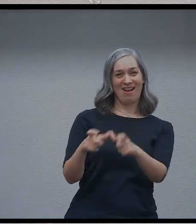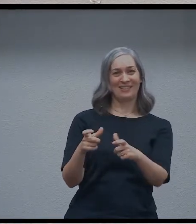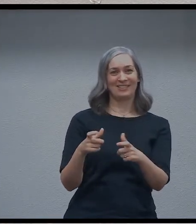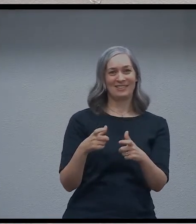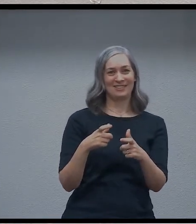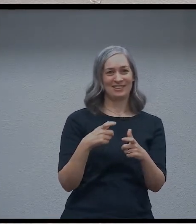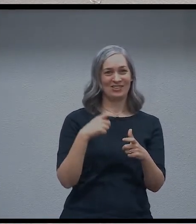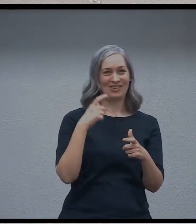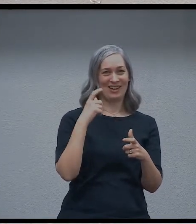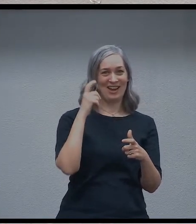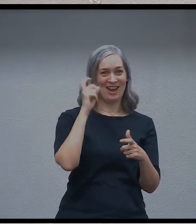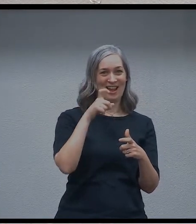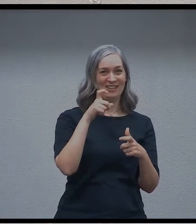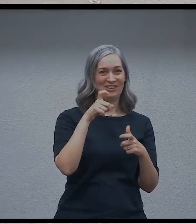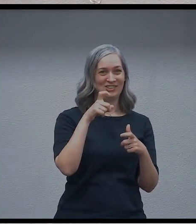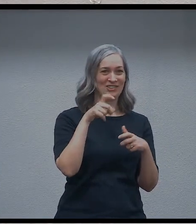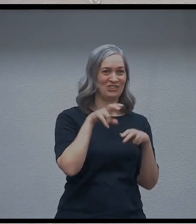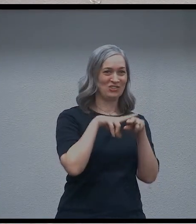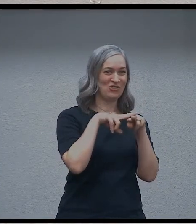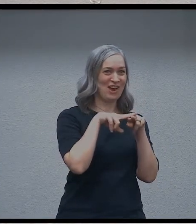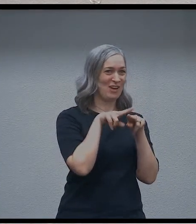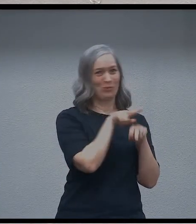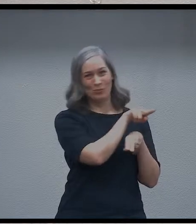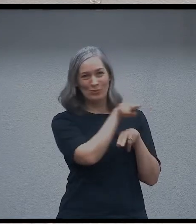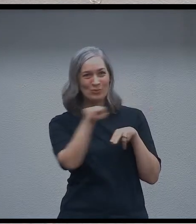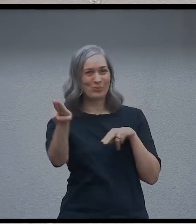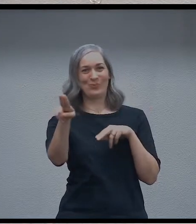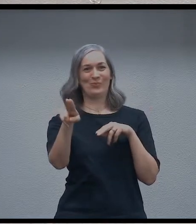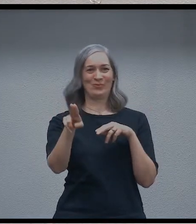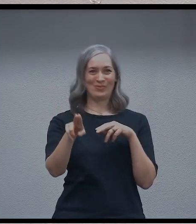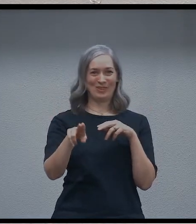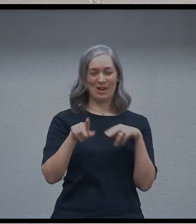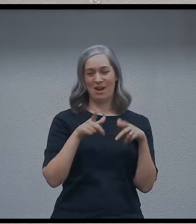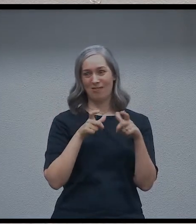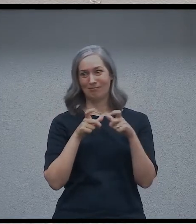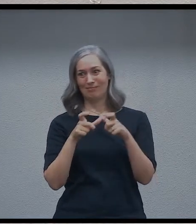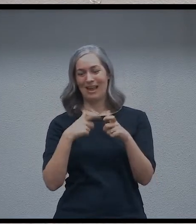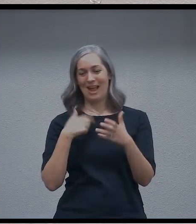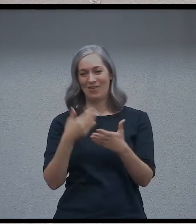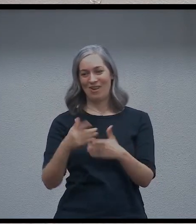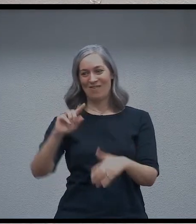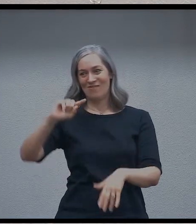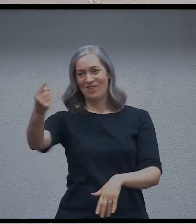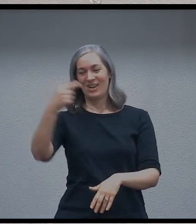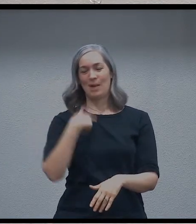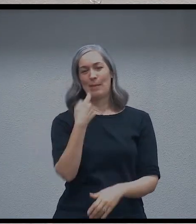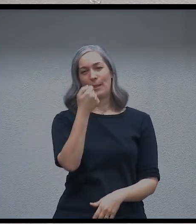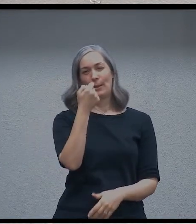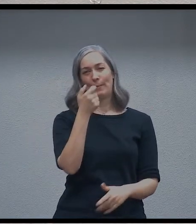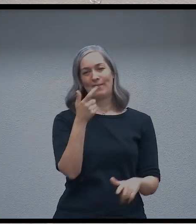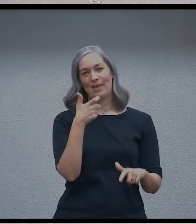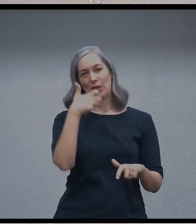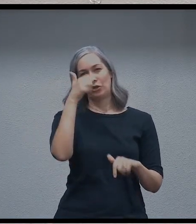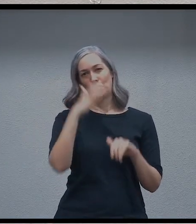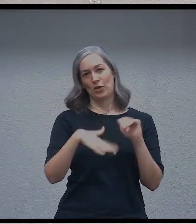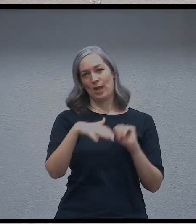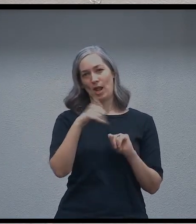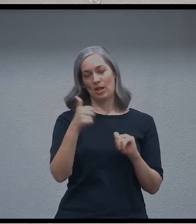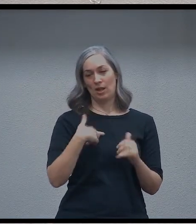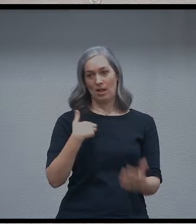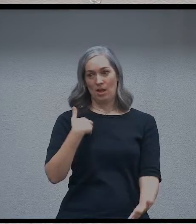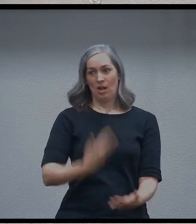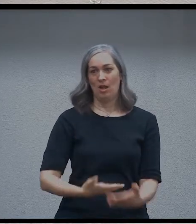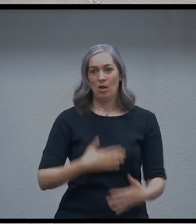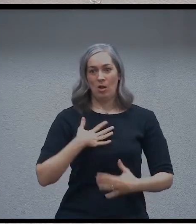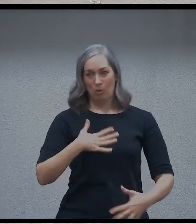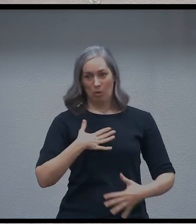hop on the sky rail. We ran all the way to our flight. I got there first just because I'm a little bit faster than some of them. And I got there and I was